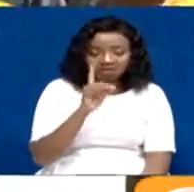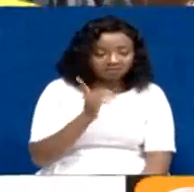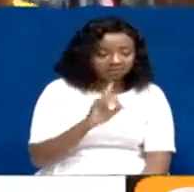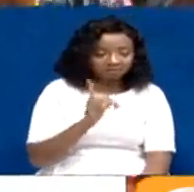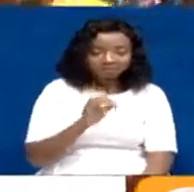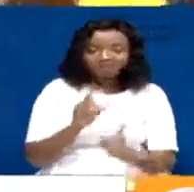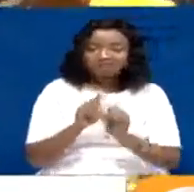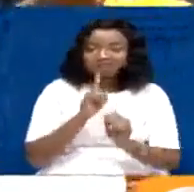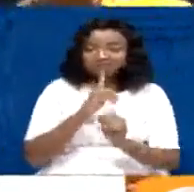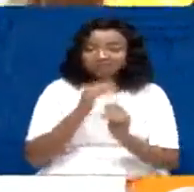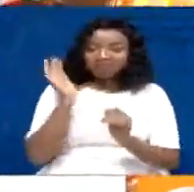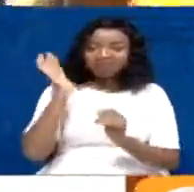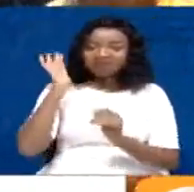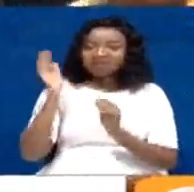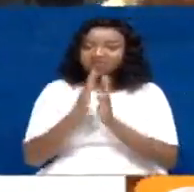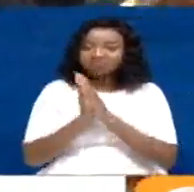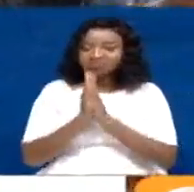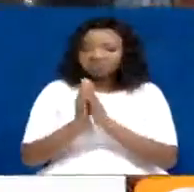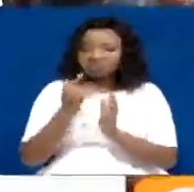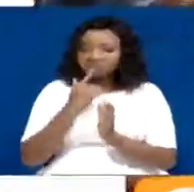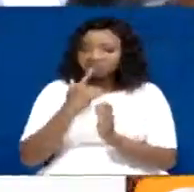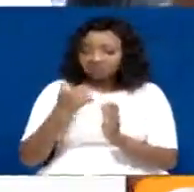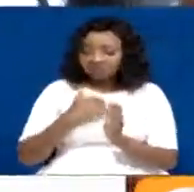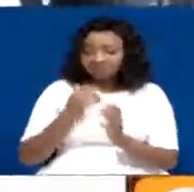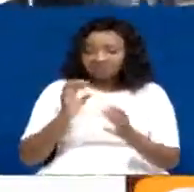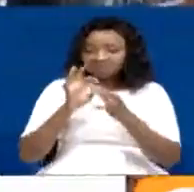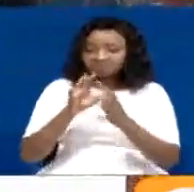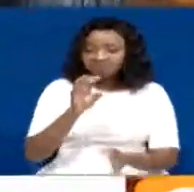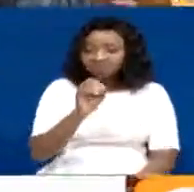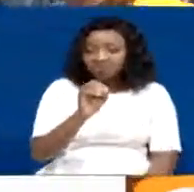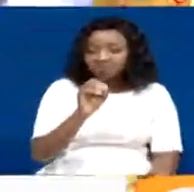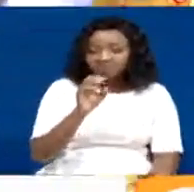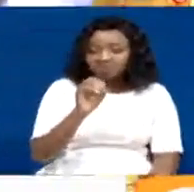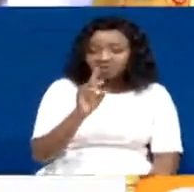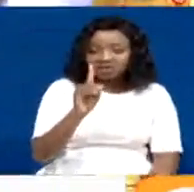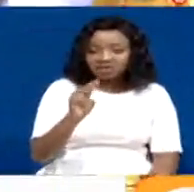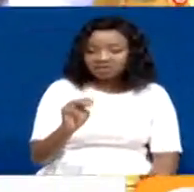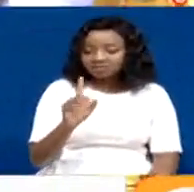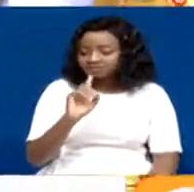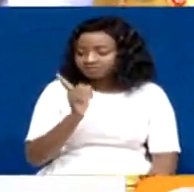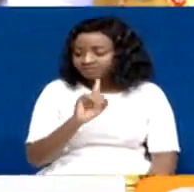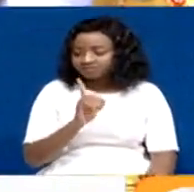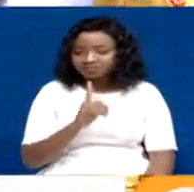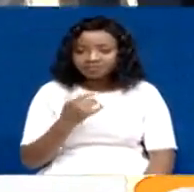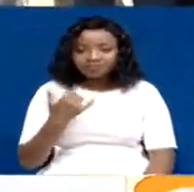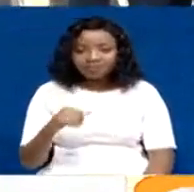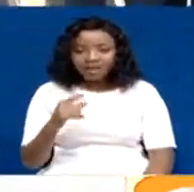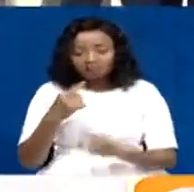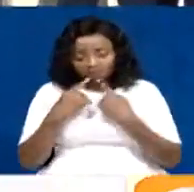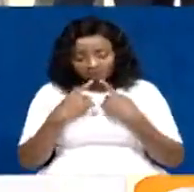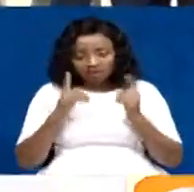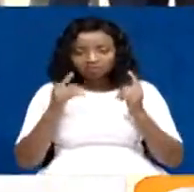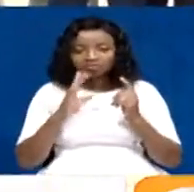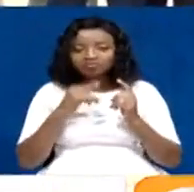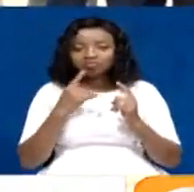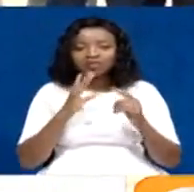while addressing rumors of joining the Odinga-led Azimio la Umoja movement, said the service party is yet to declare which political outfit to join ahead